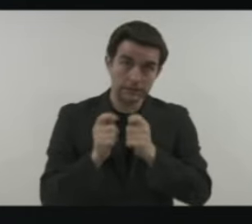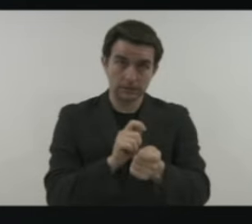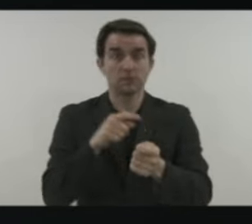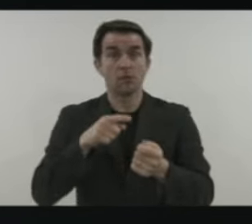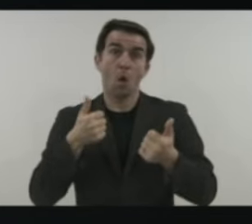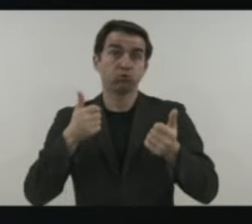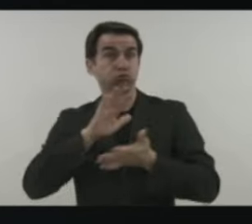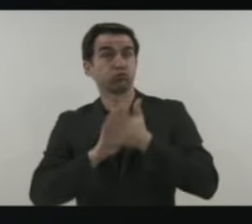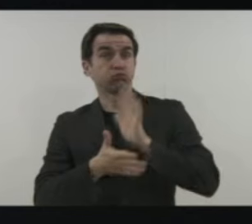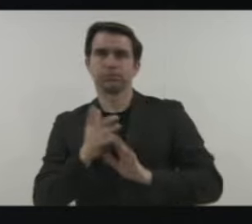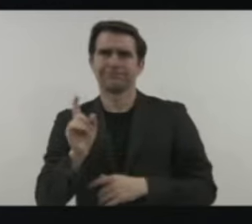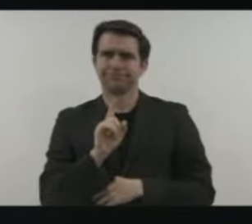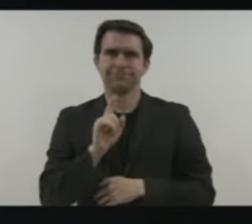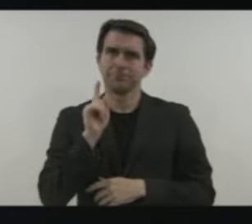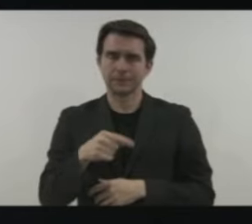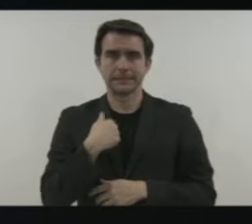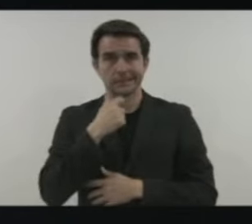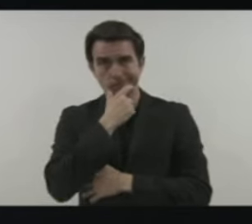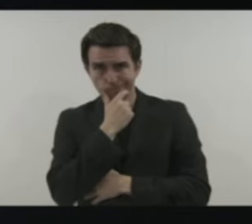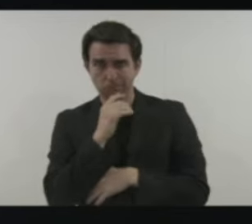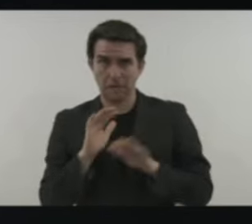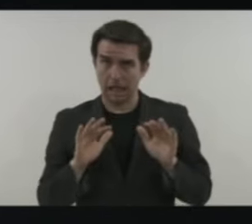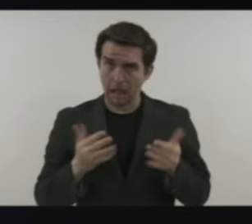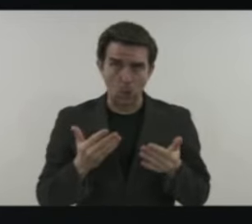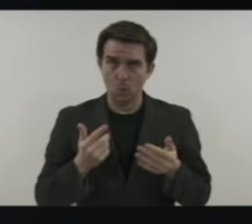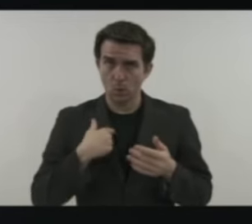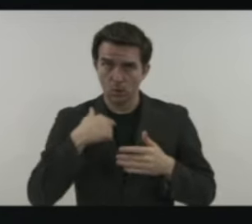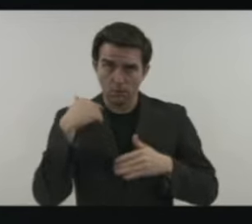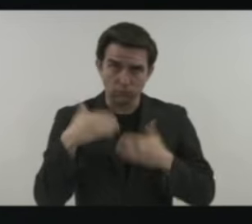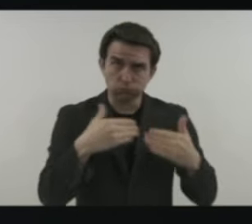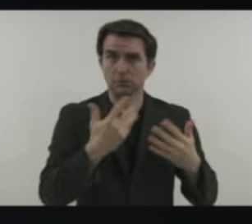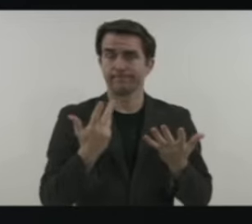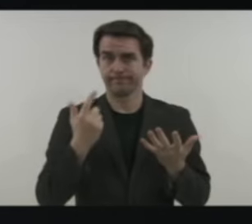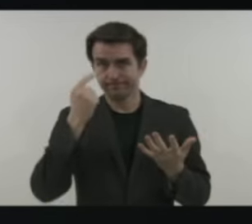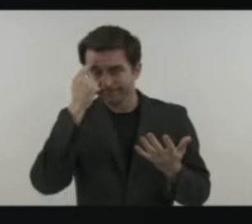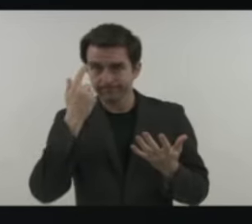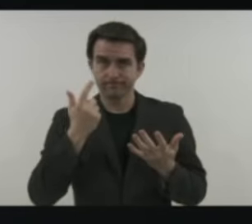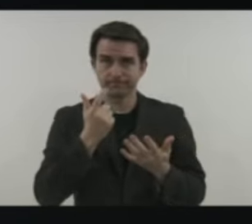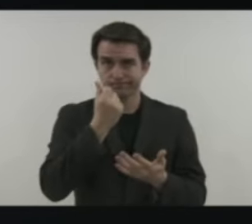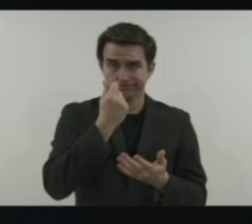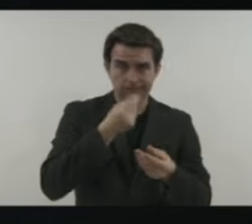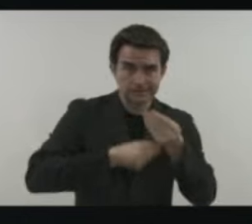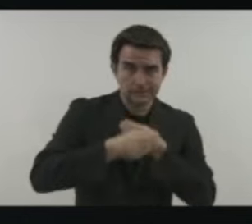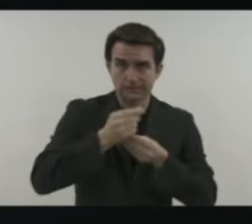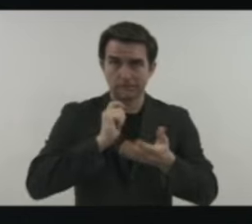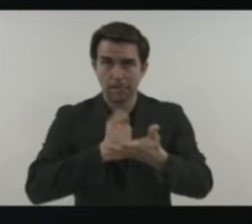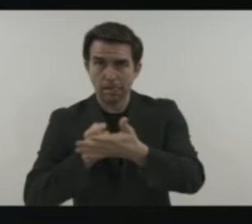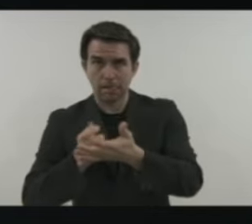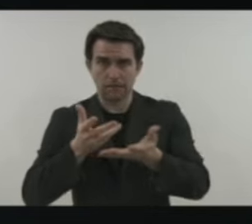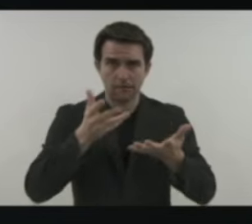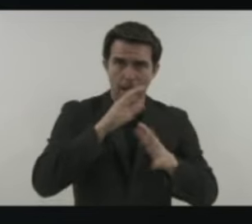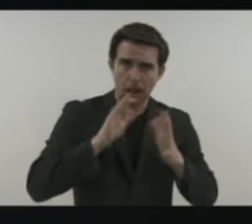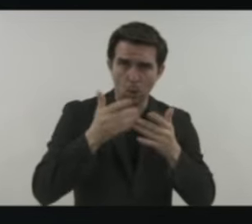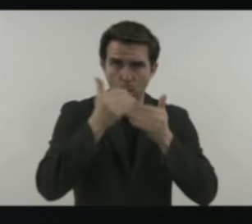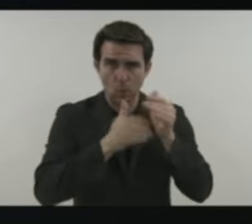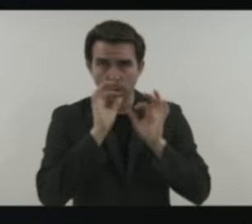industry to adapt and to thrive. It is our responsibility to weigh these trade-offs carefully, not to wish them